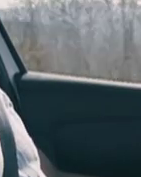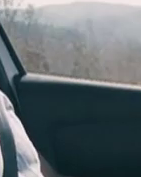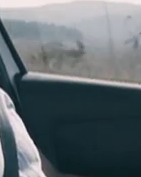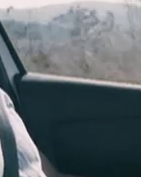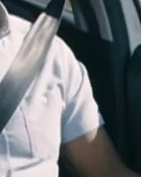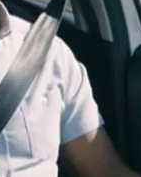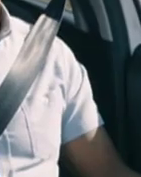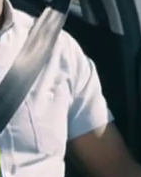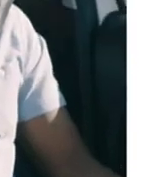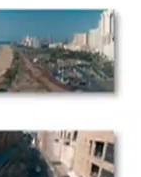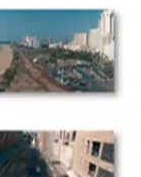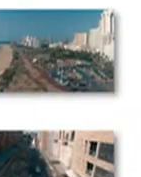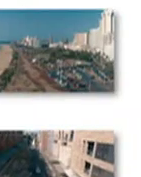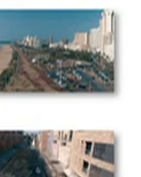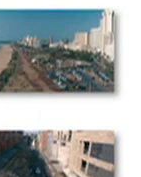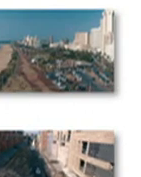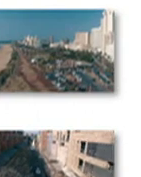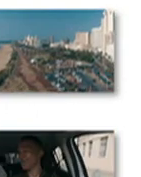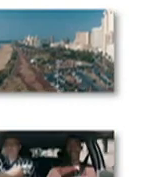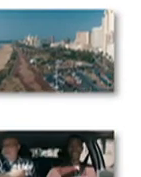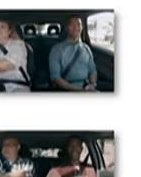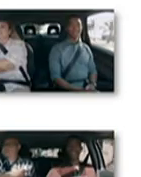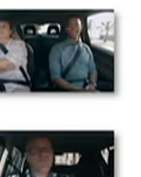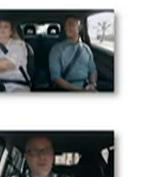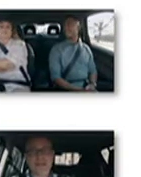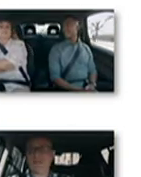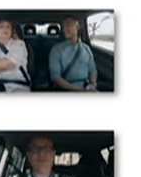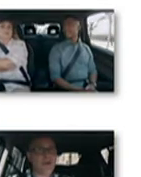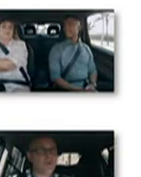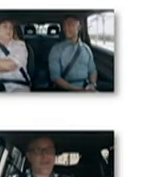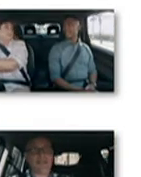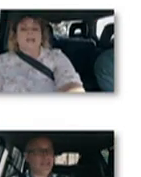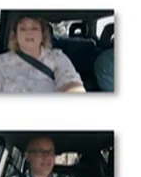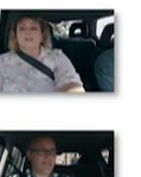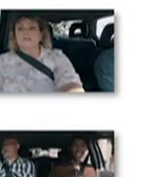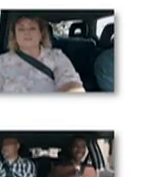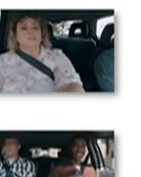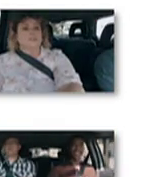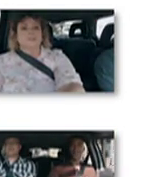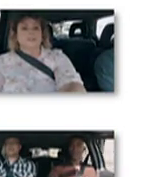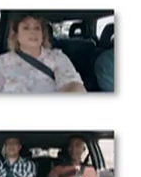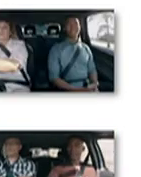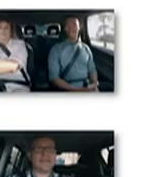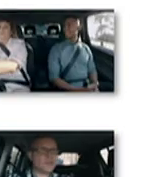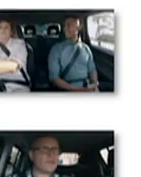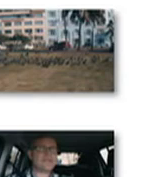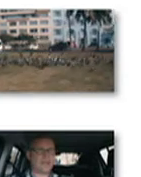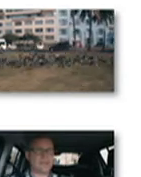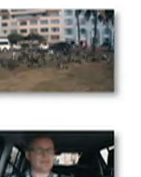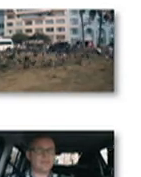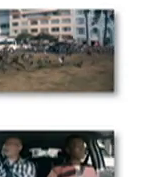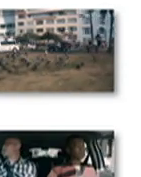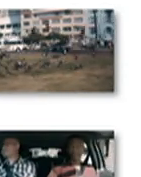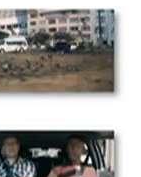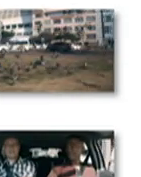2019. How? Yes. If you've been with the same insurer for years and haven't recently put Outsurance to the test, call or SMS